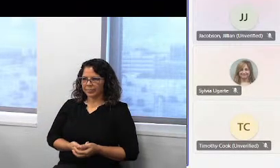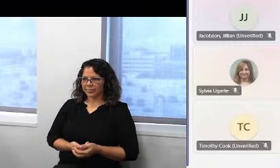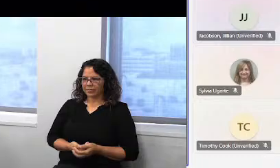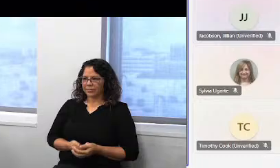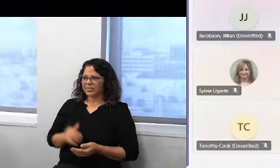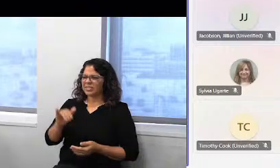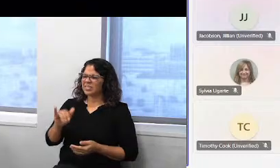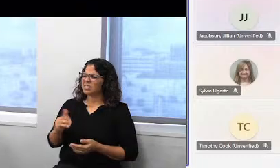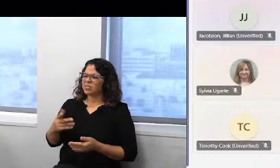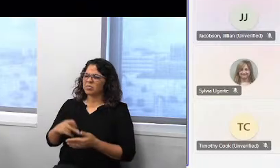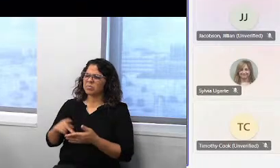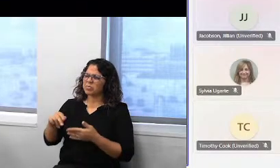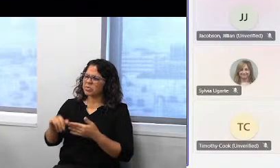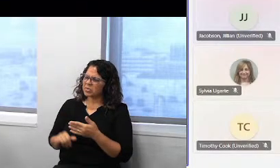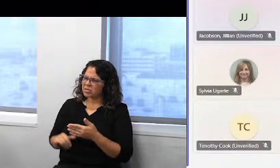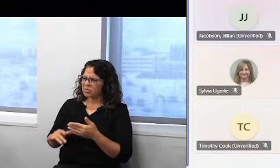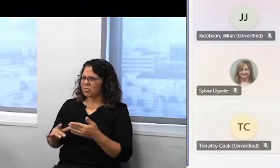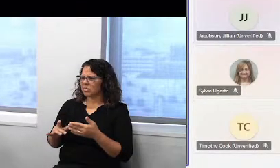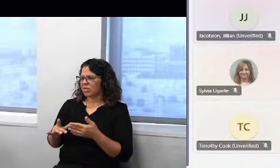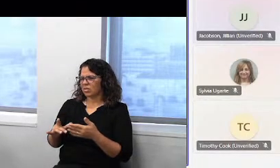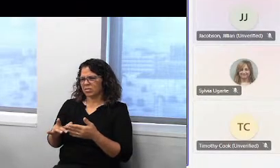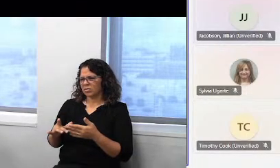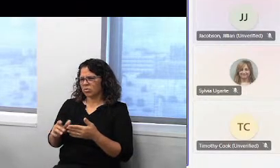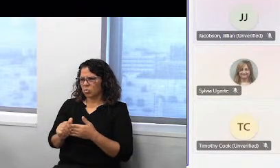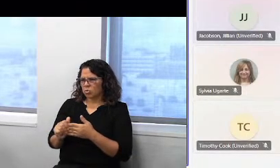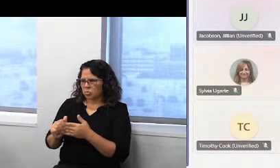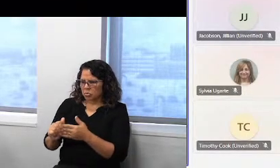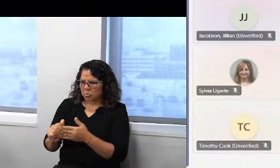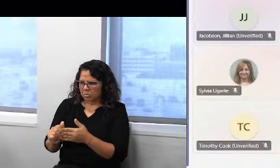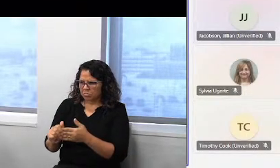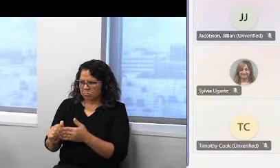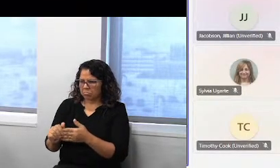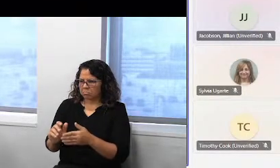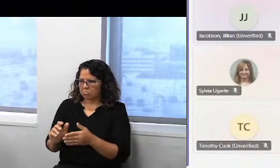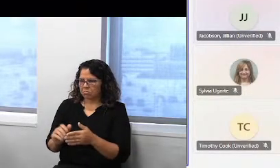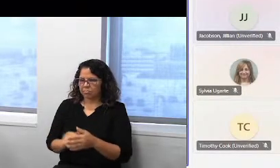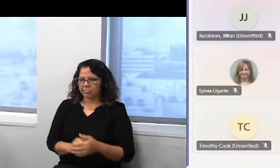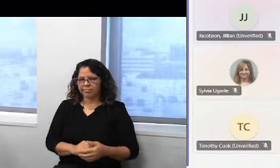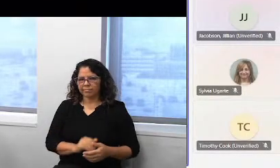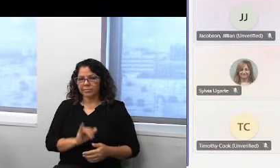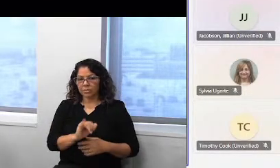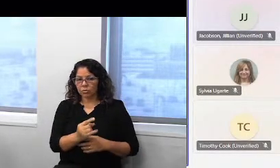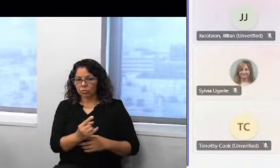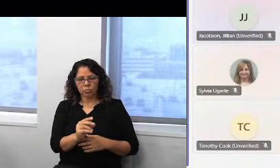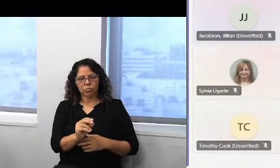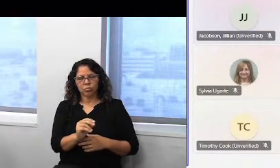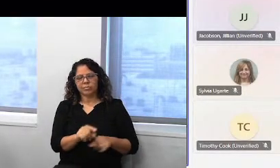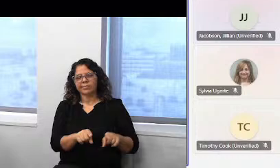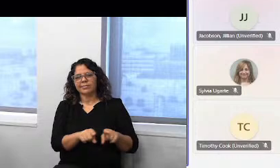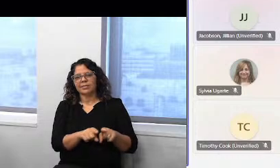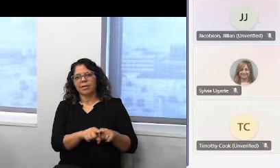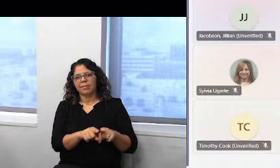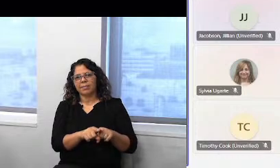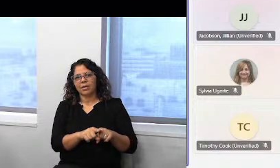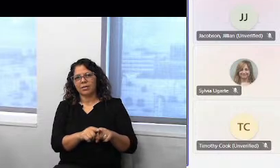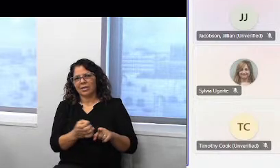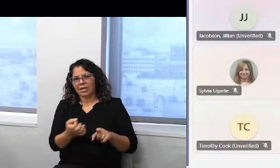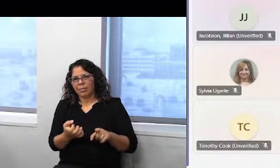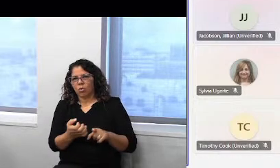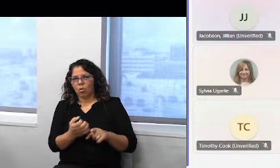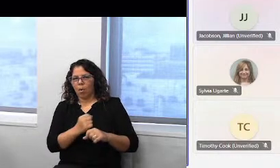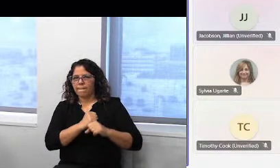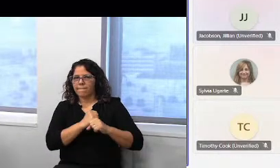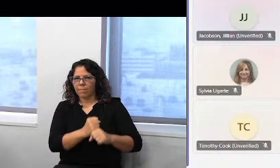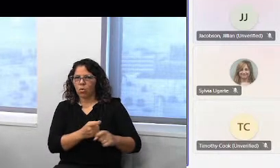it back into service? Is that what you mean by that? That is correct. That's what I mean with that. Not only that, we have protection and control equipment to be able to monitor and control and